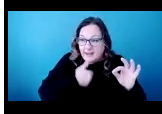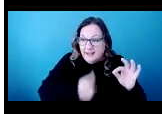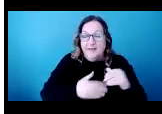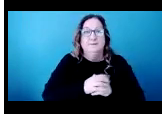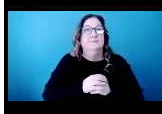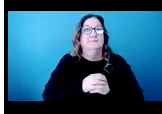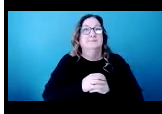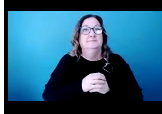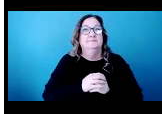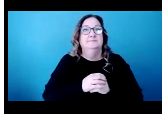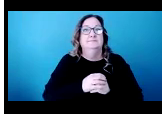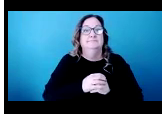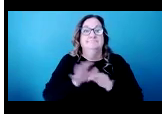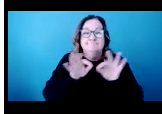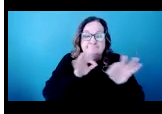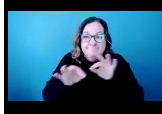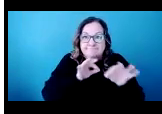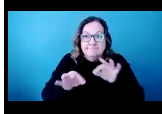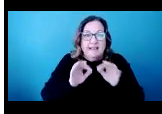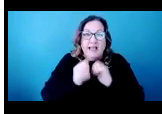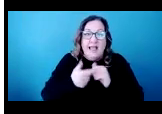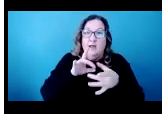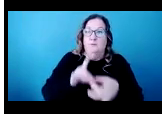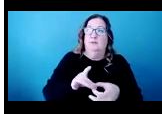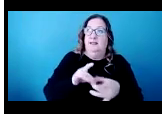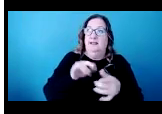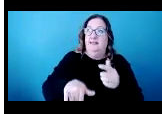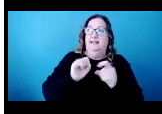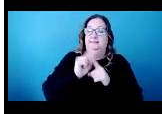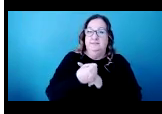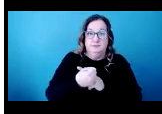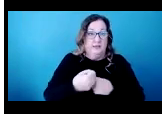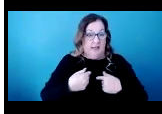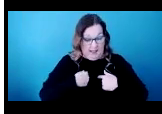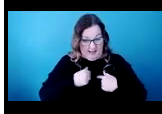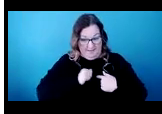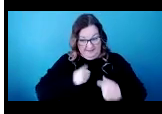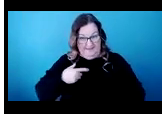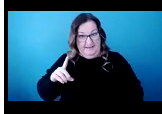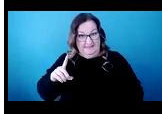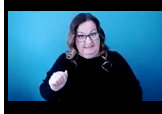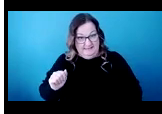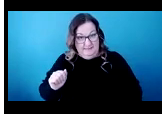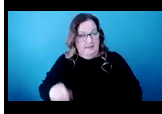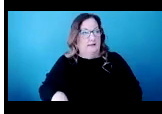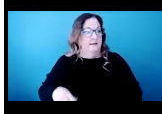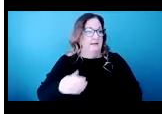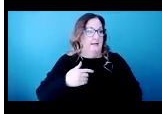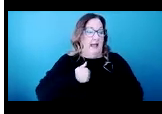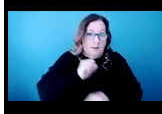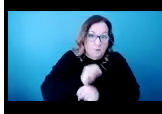of explain how you're related to this situation. Either I'm a person with a disability, I'm a